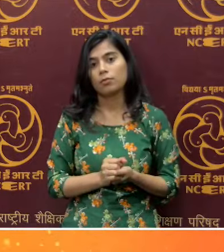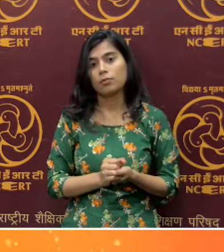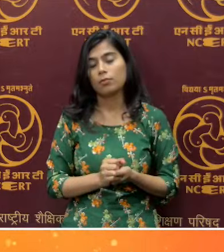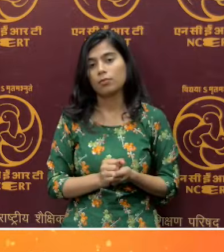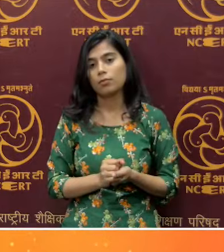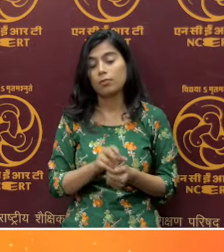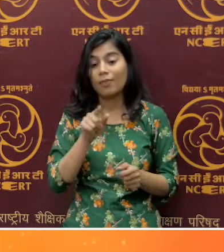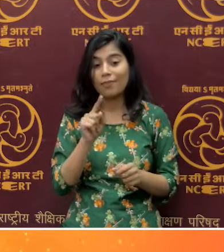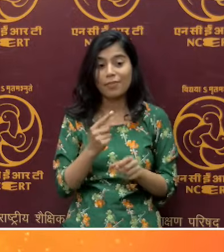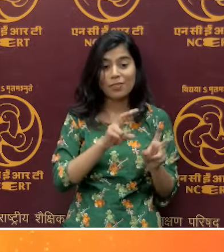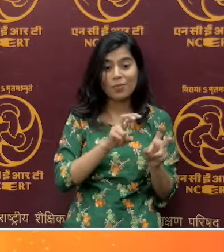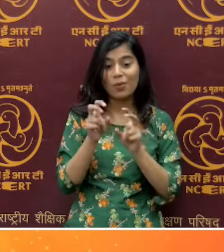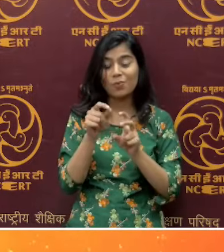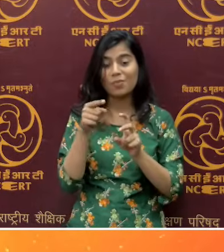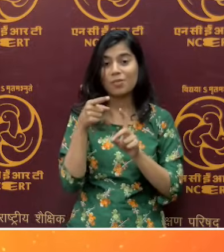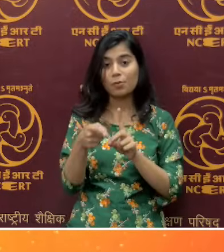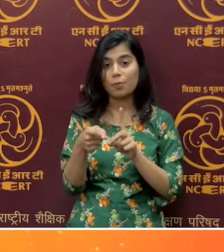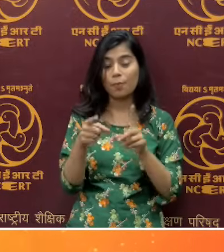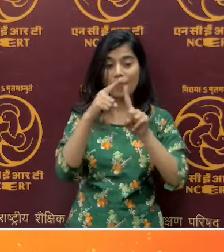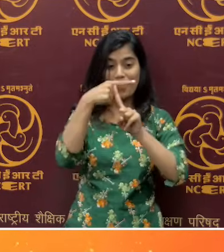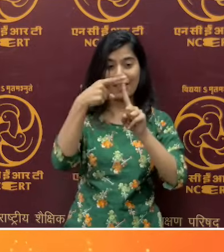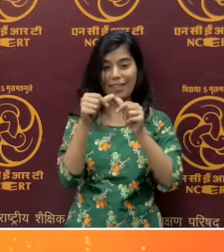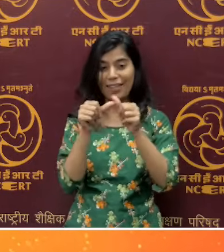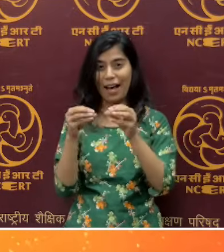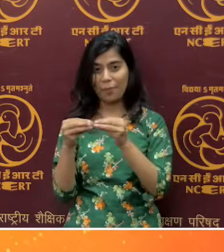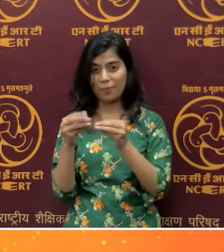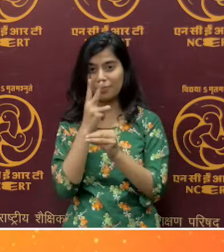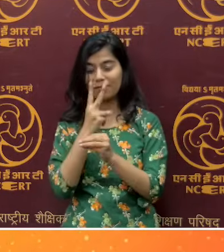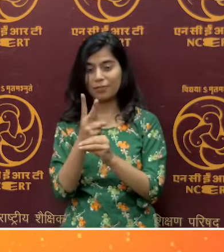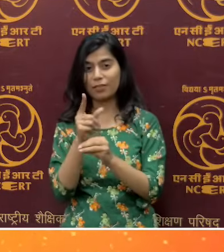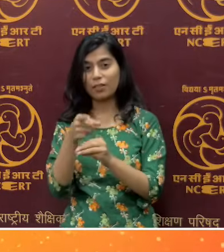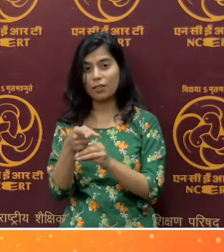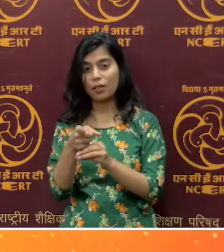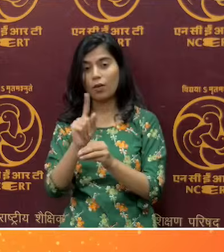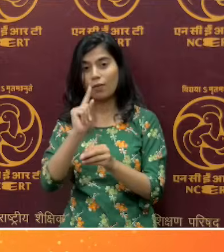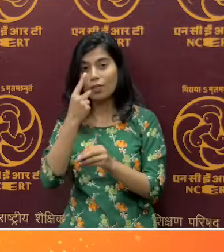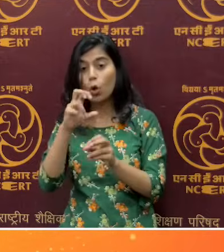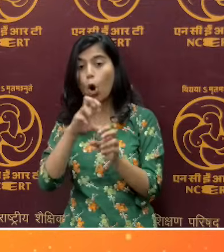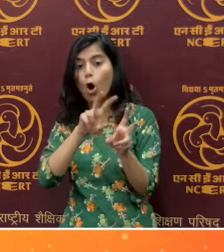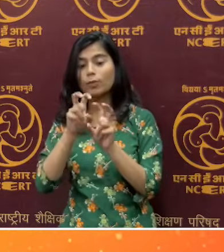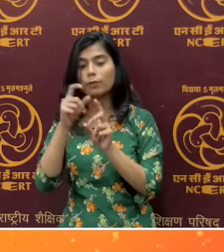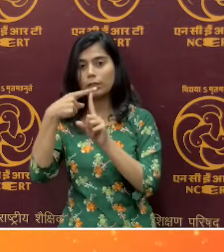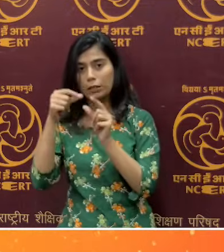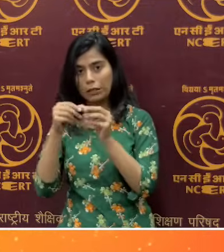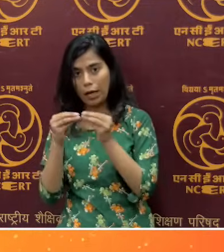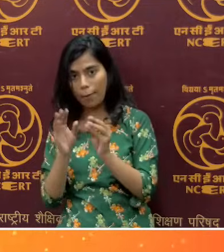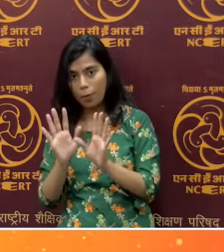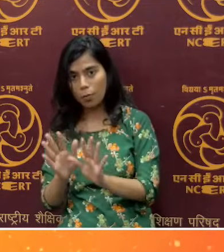Here observation tab also, you can add your observations.